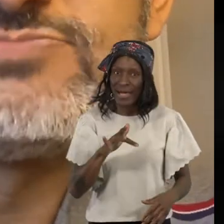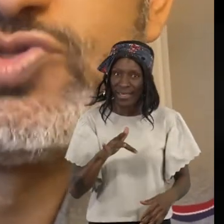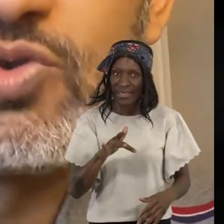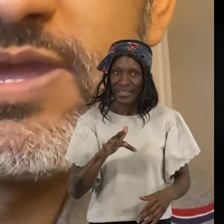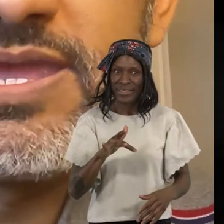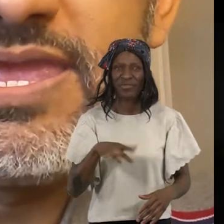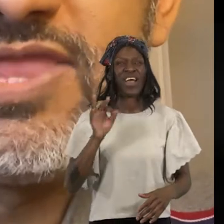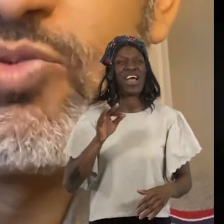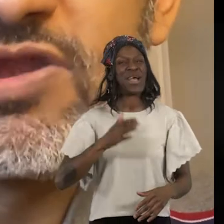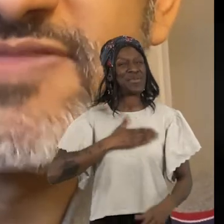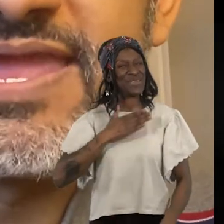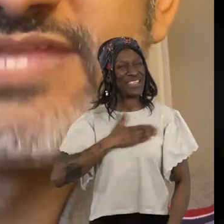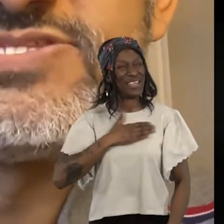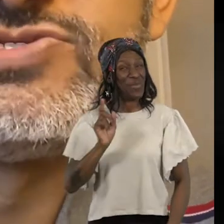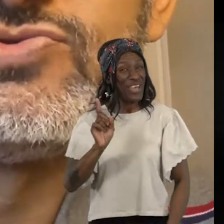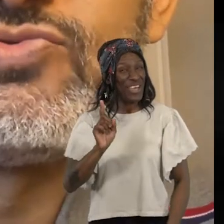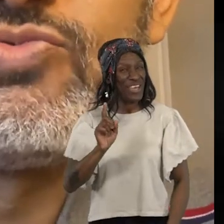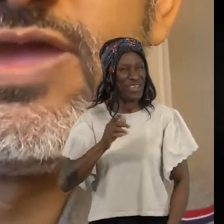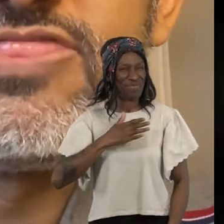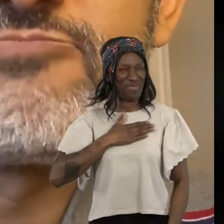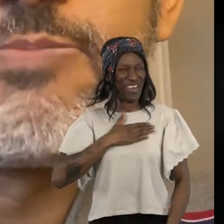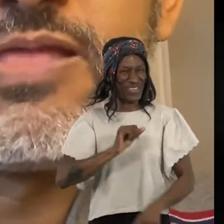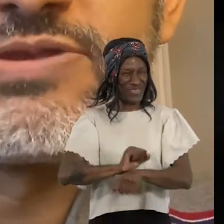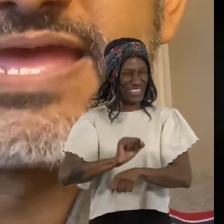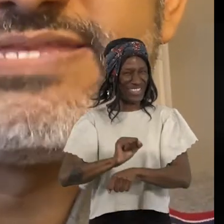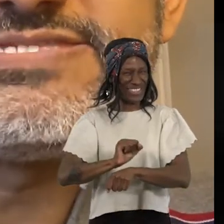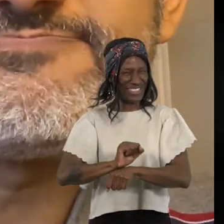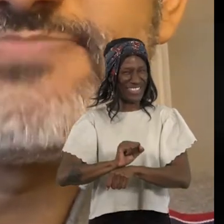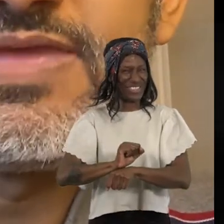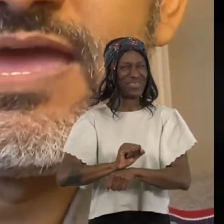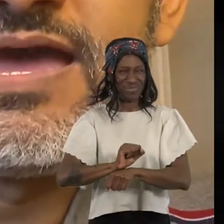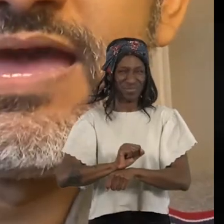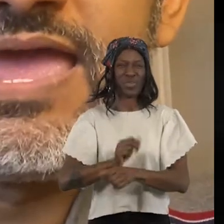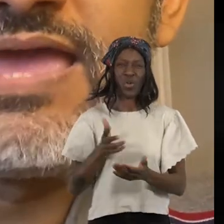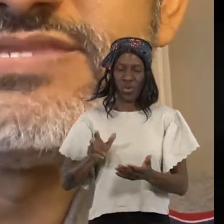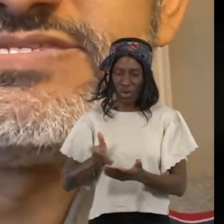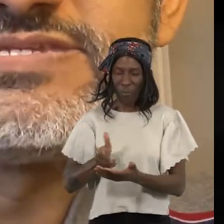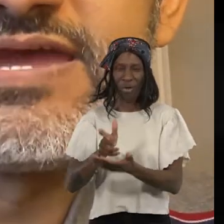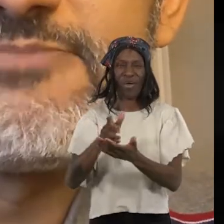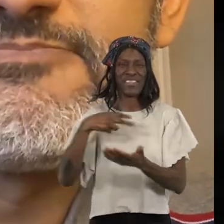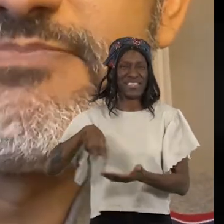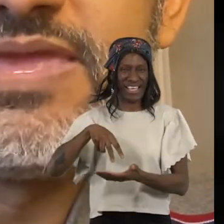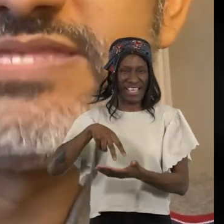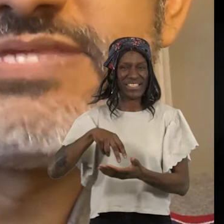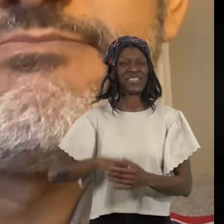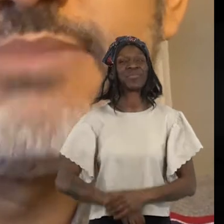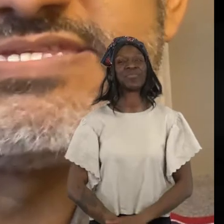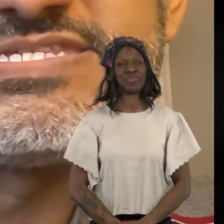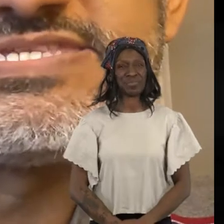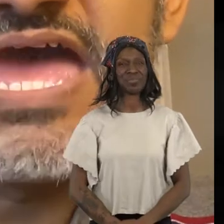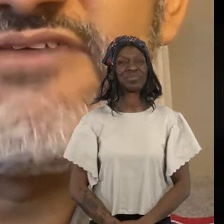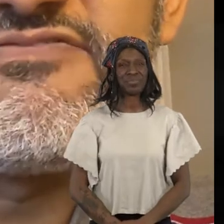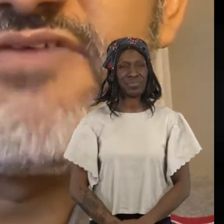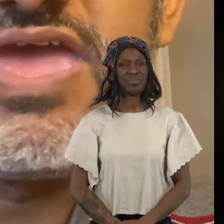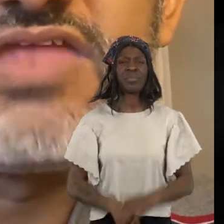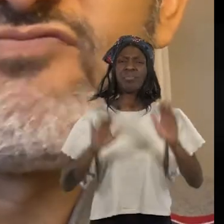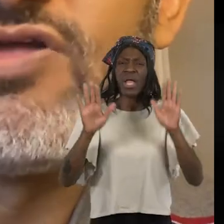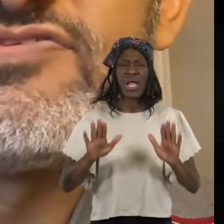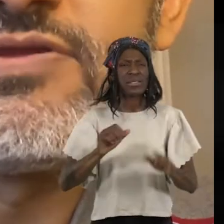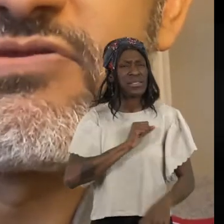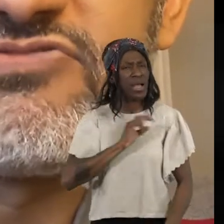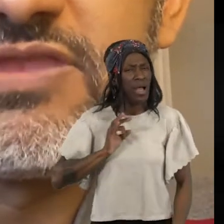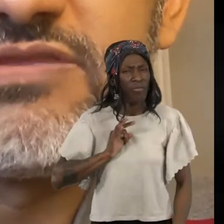find some joy in the work that I get to do with Propeller Dance and its amazing staff